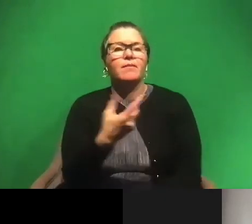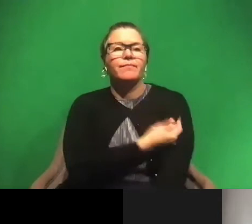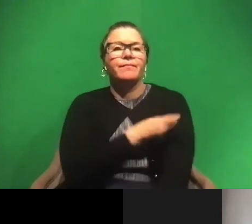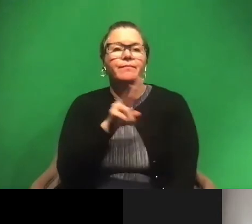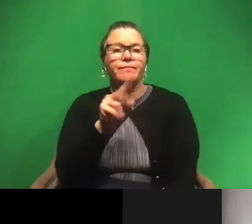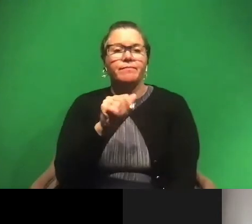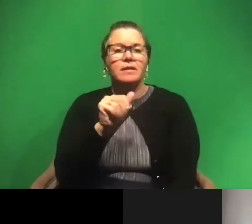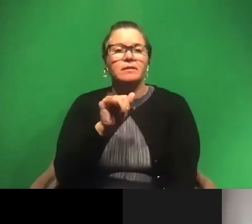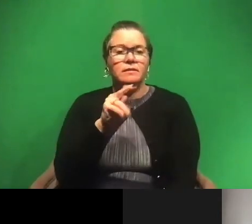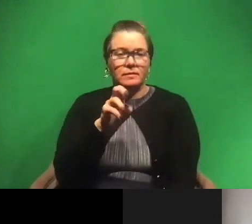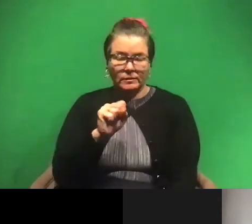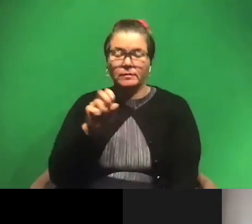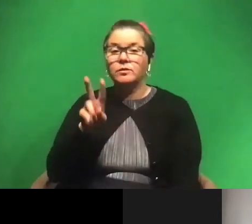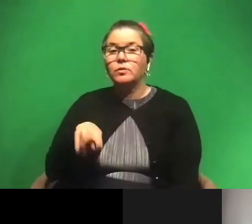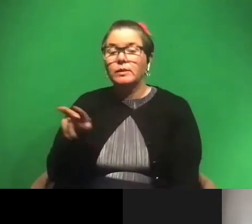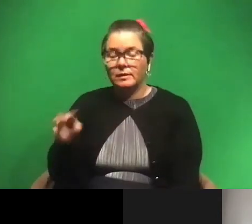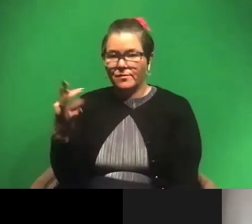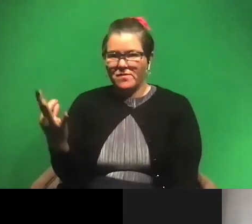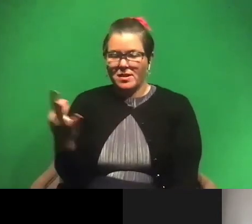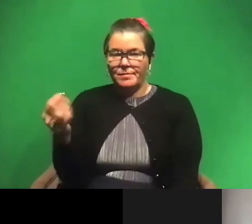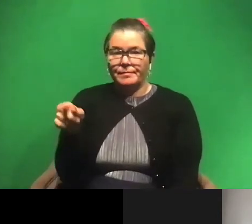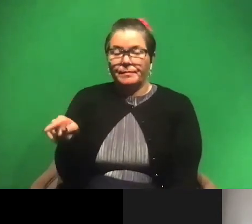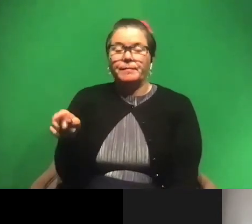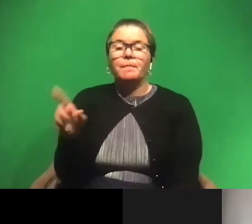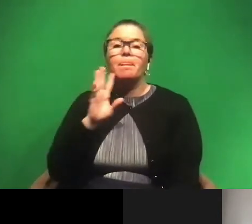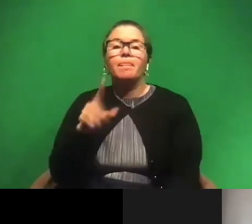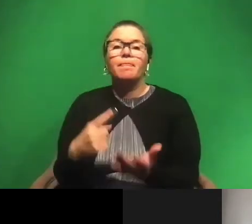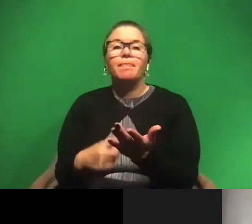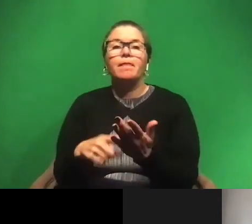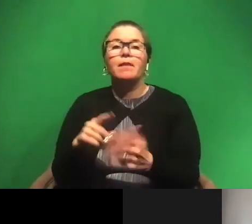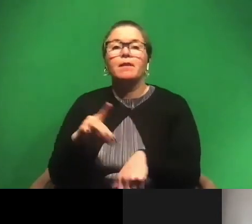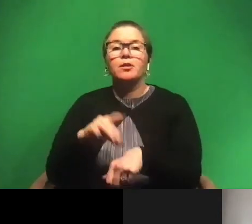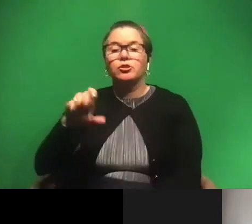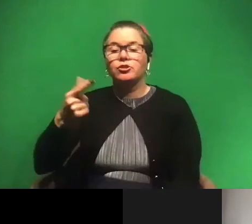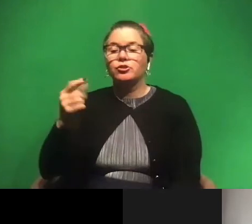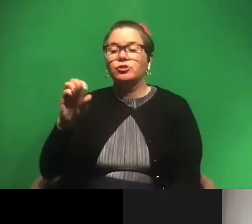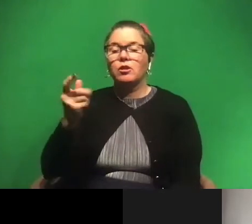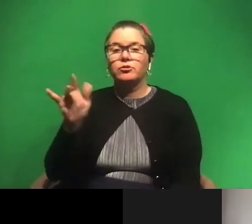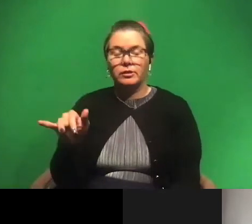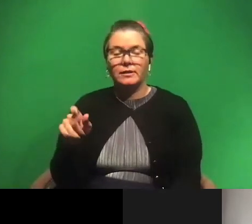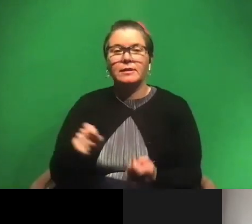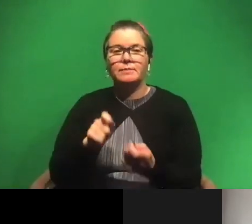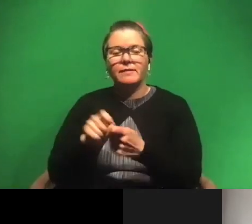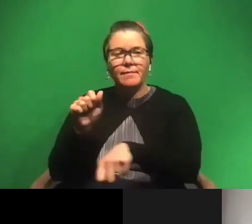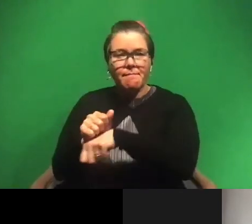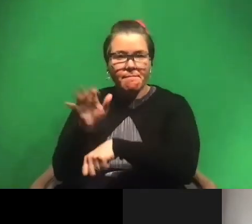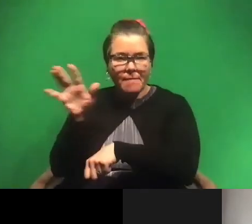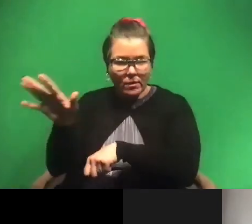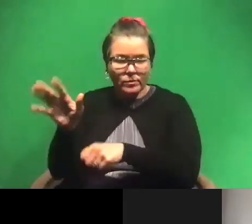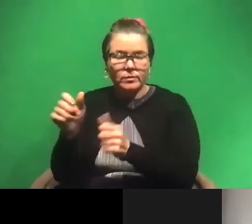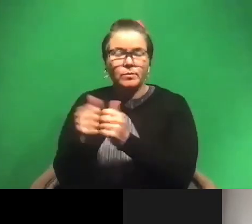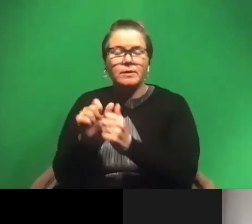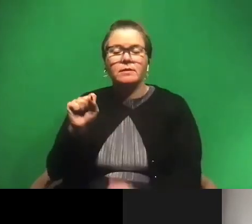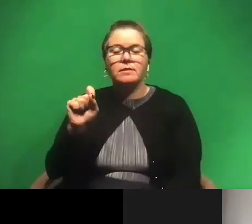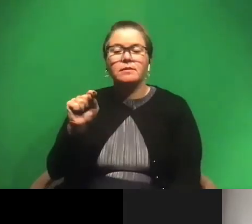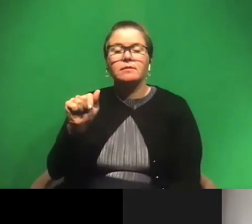the 22nd, which is Friday, we're going to be talking about geology, specifically all about mountains, with Stacy Phillips,